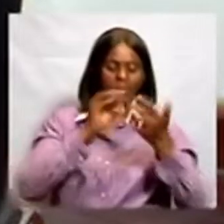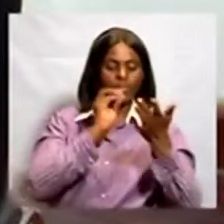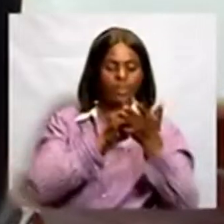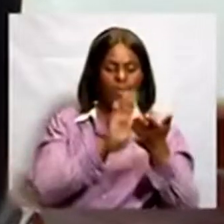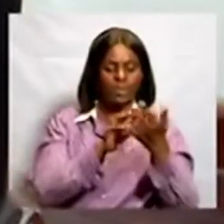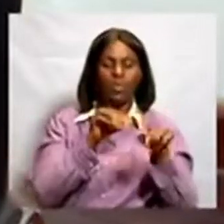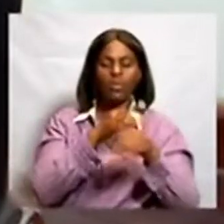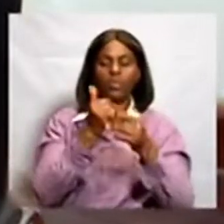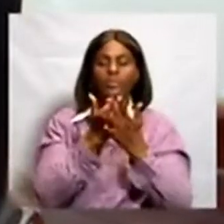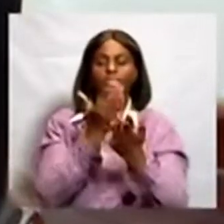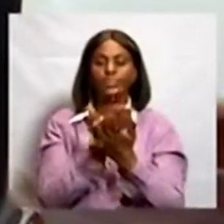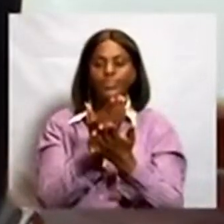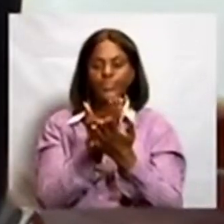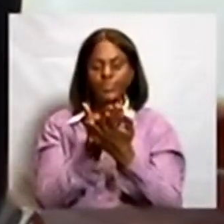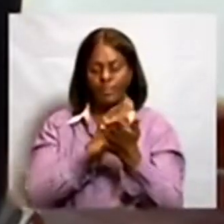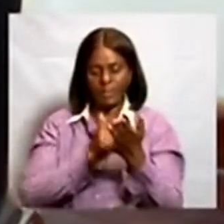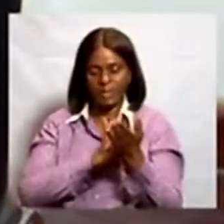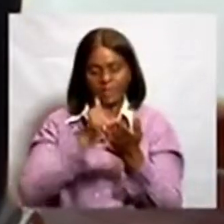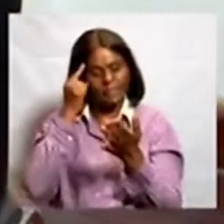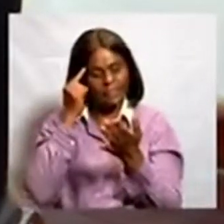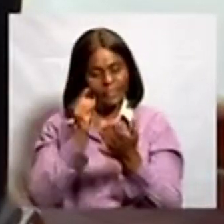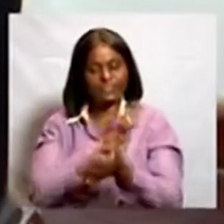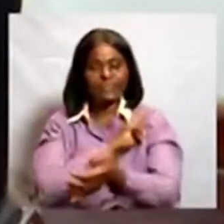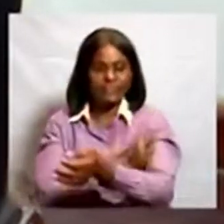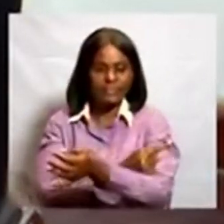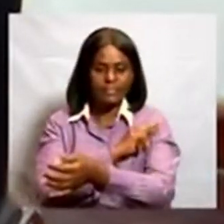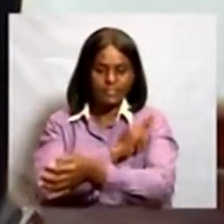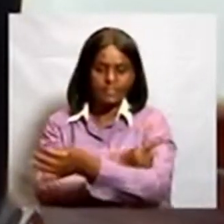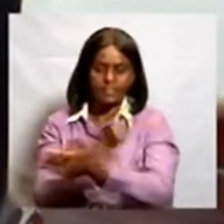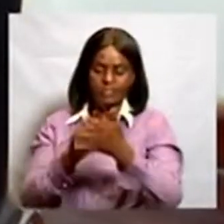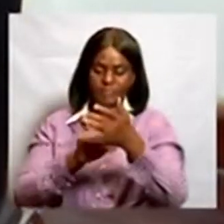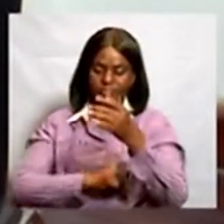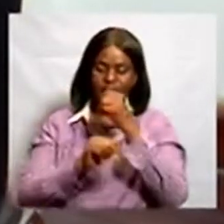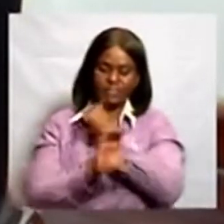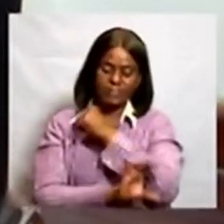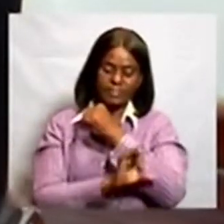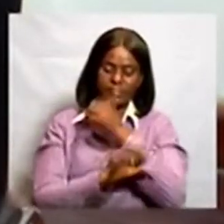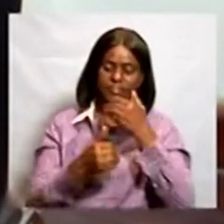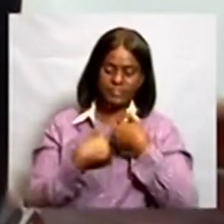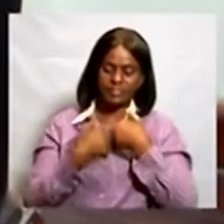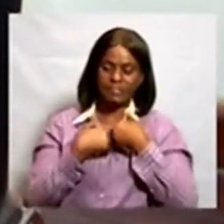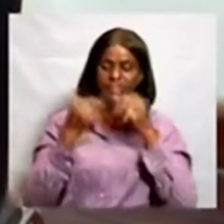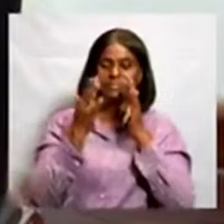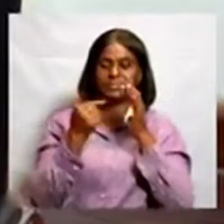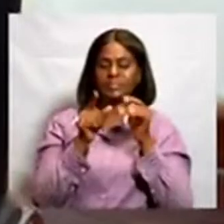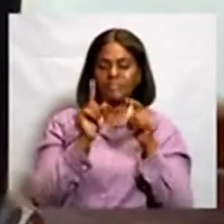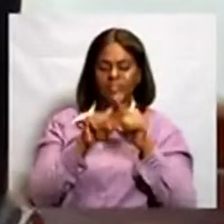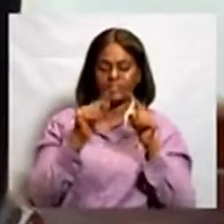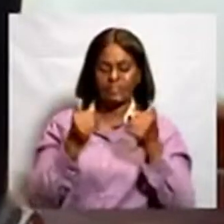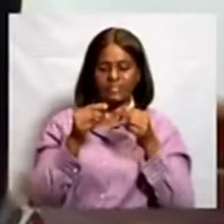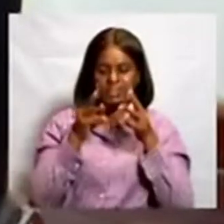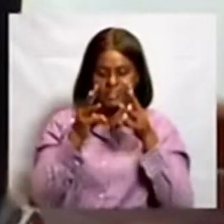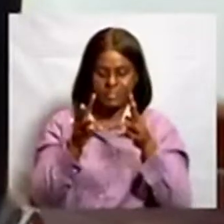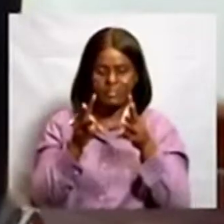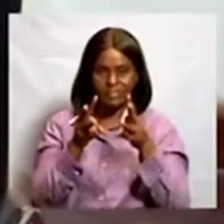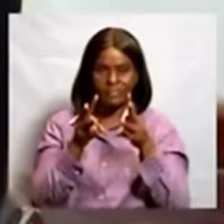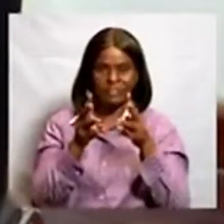such requests, I think it's the resource envelope that our country currently is facing. But as a way